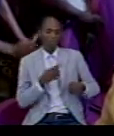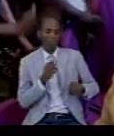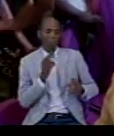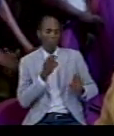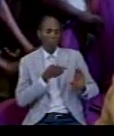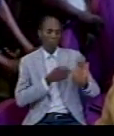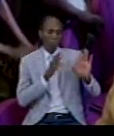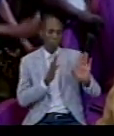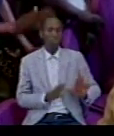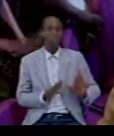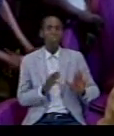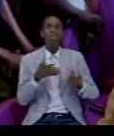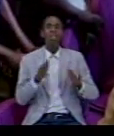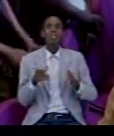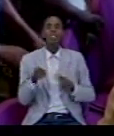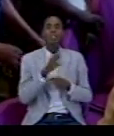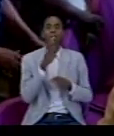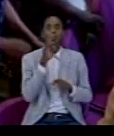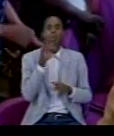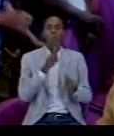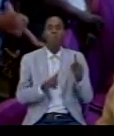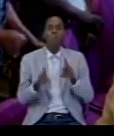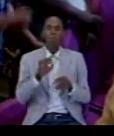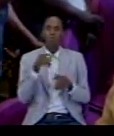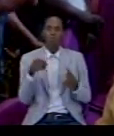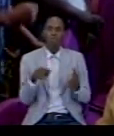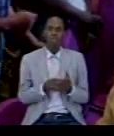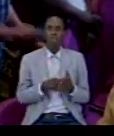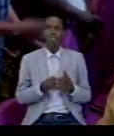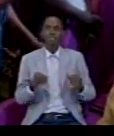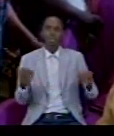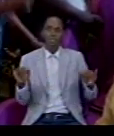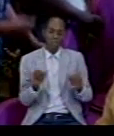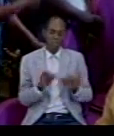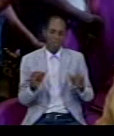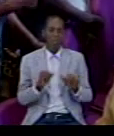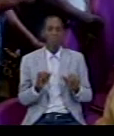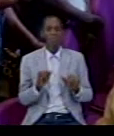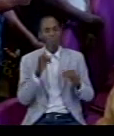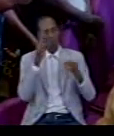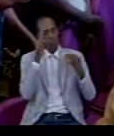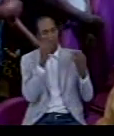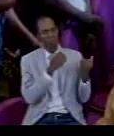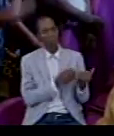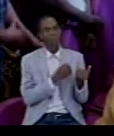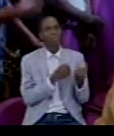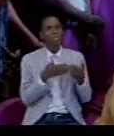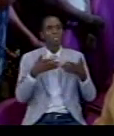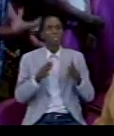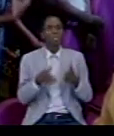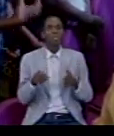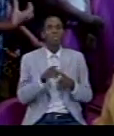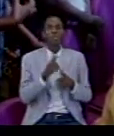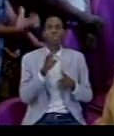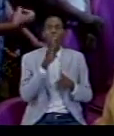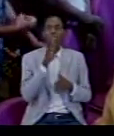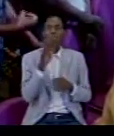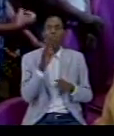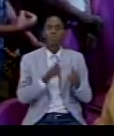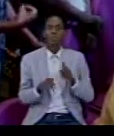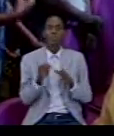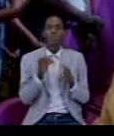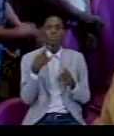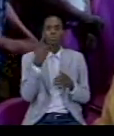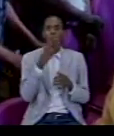them be people of this like precious faith. Let them be people who are